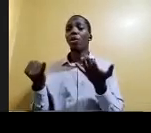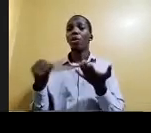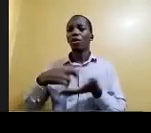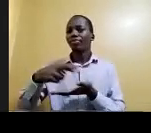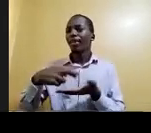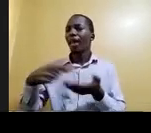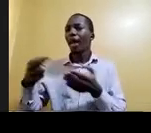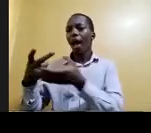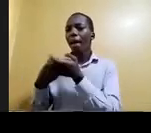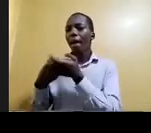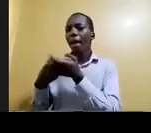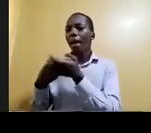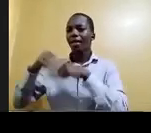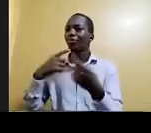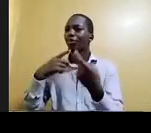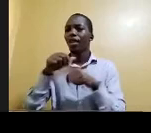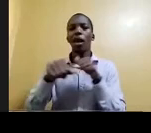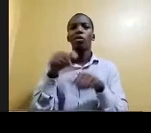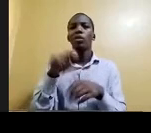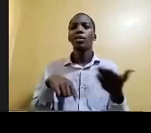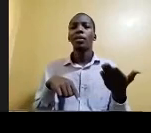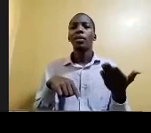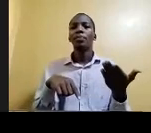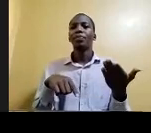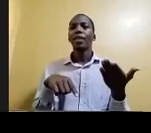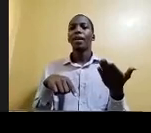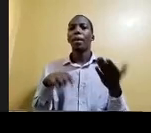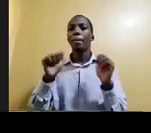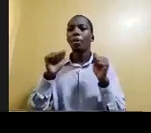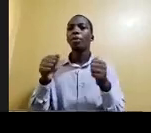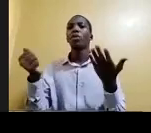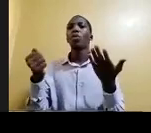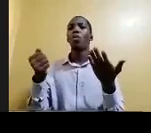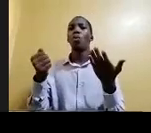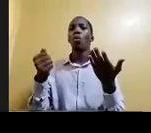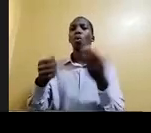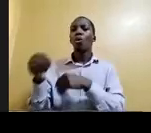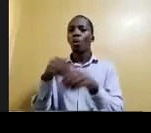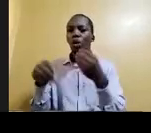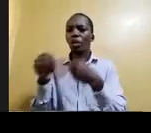Agreement that talks about being able to contribute to the development of new